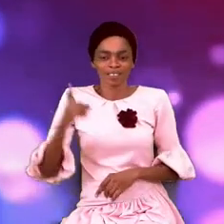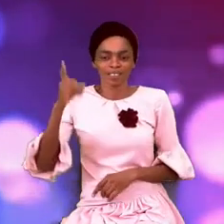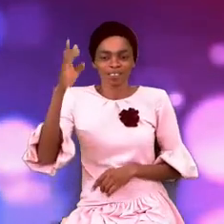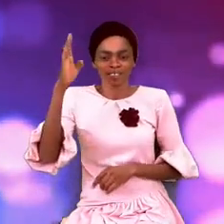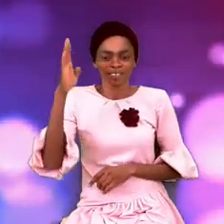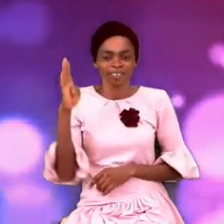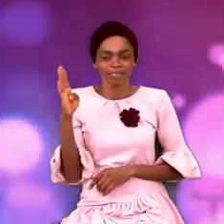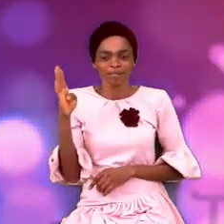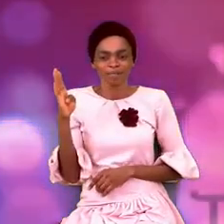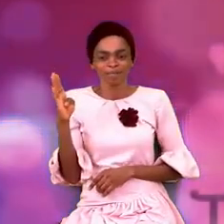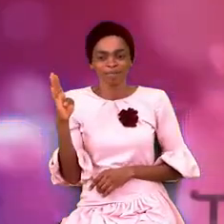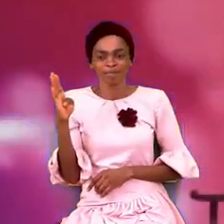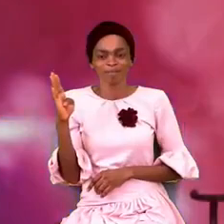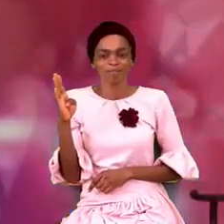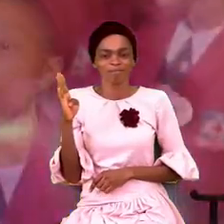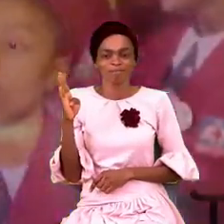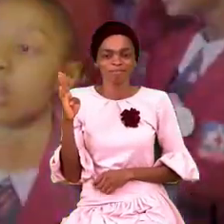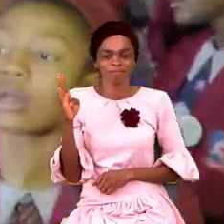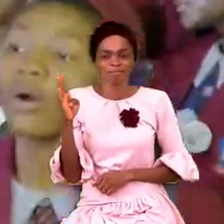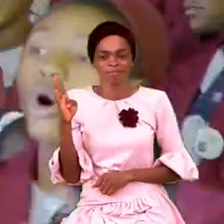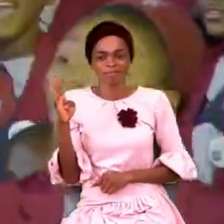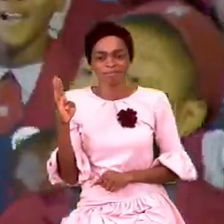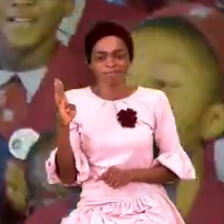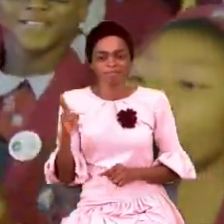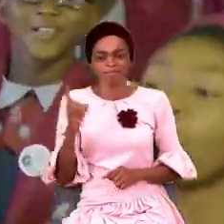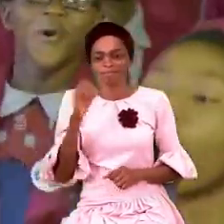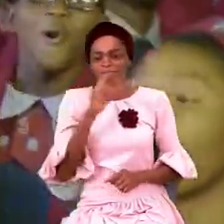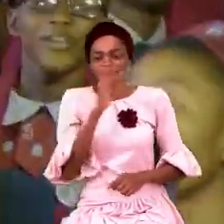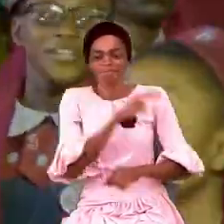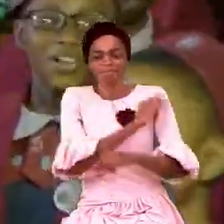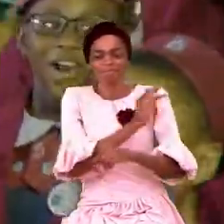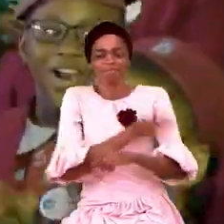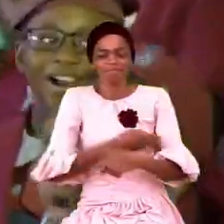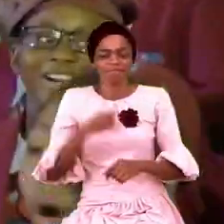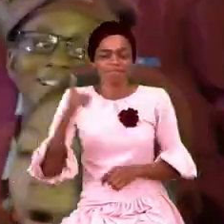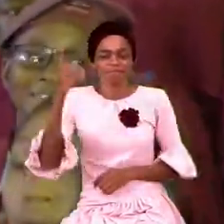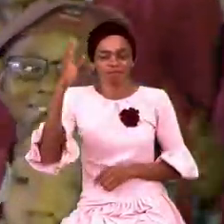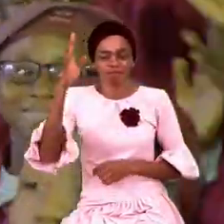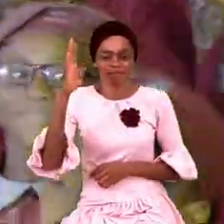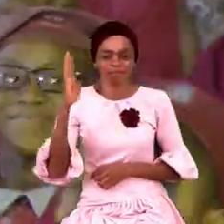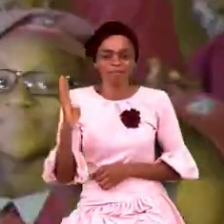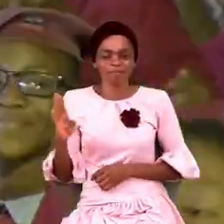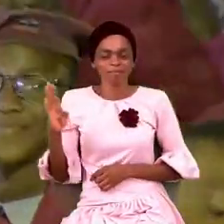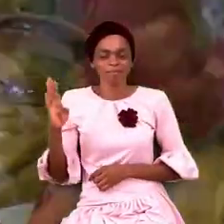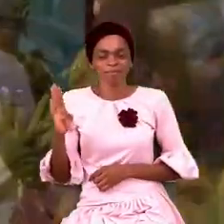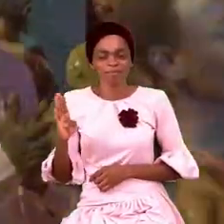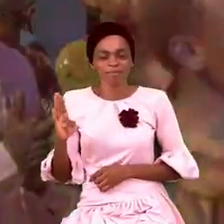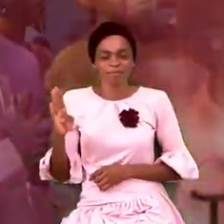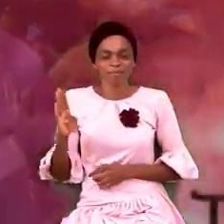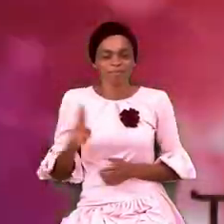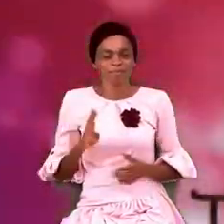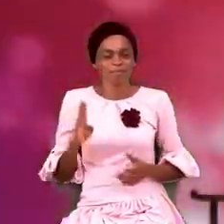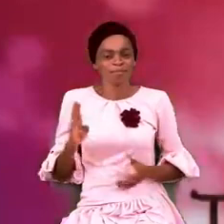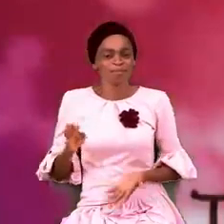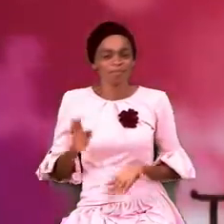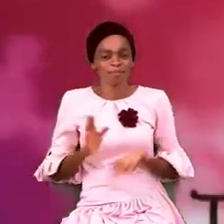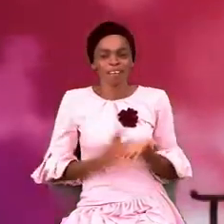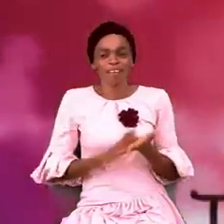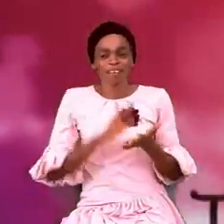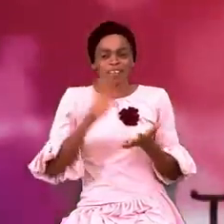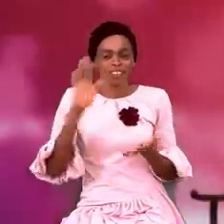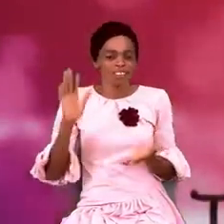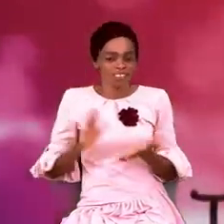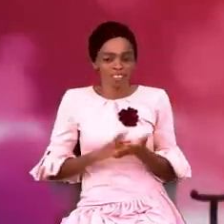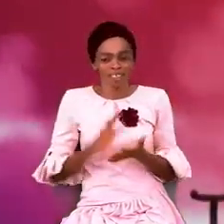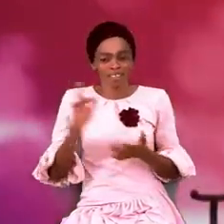Everybody, let's give him glory now. Say, glory, glory, Lord. Yeah. We give you